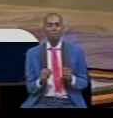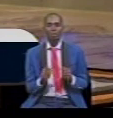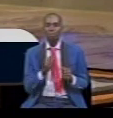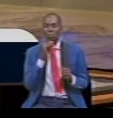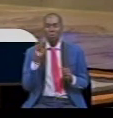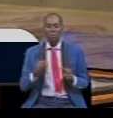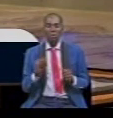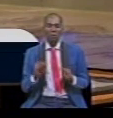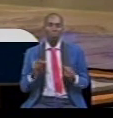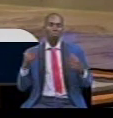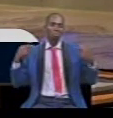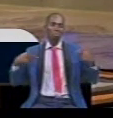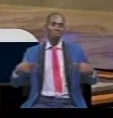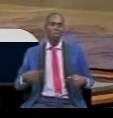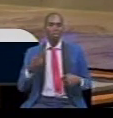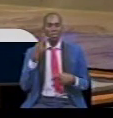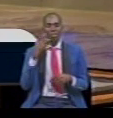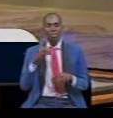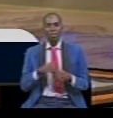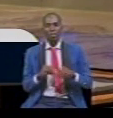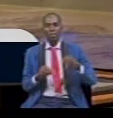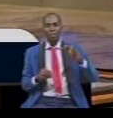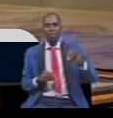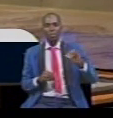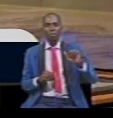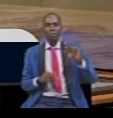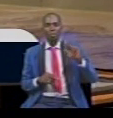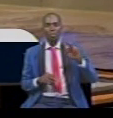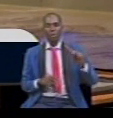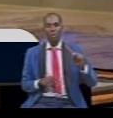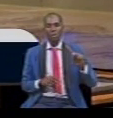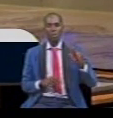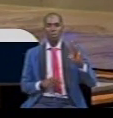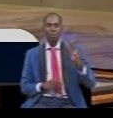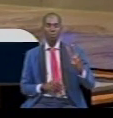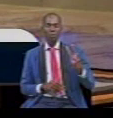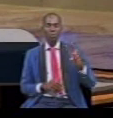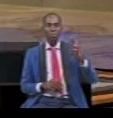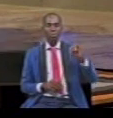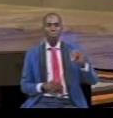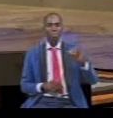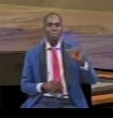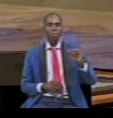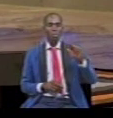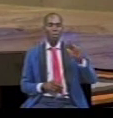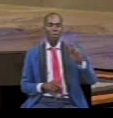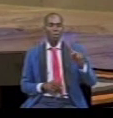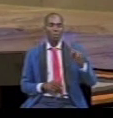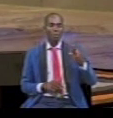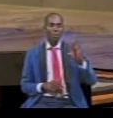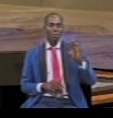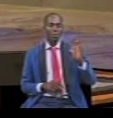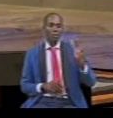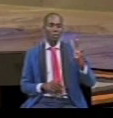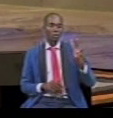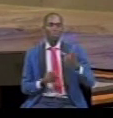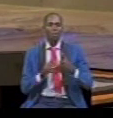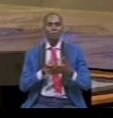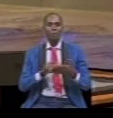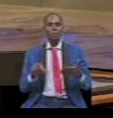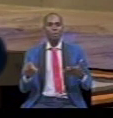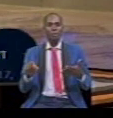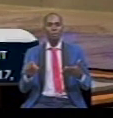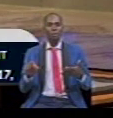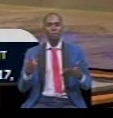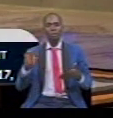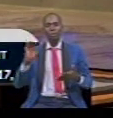We're coming to Mark chapter 6. Mark chapter 6, I'm reading from